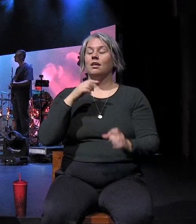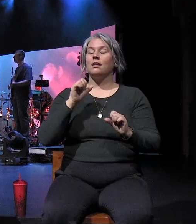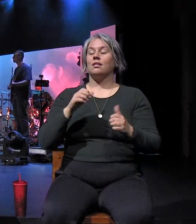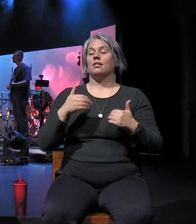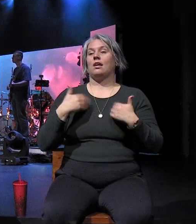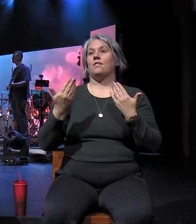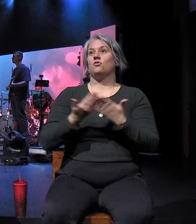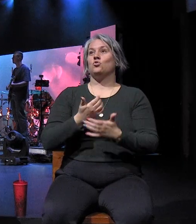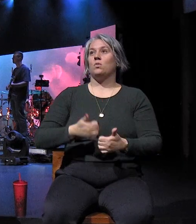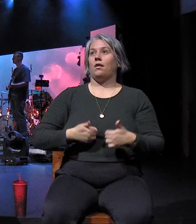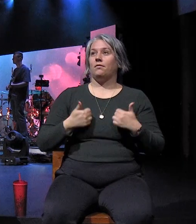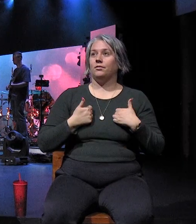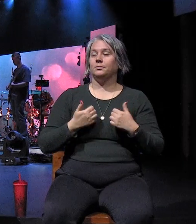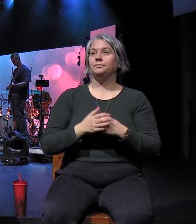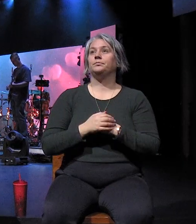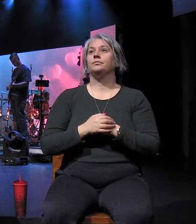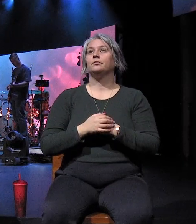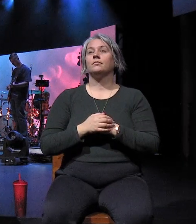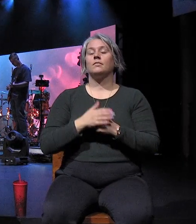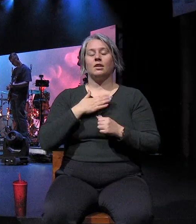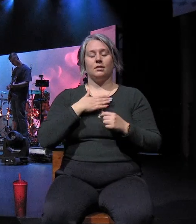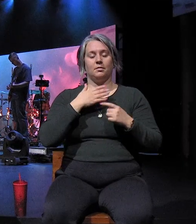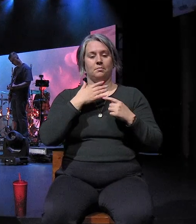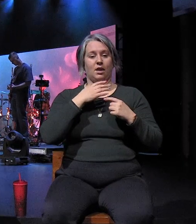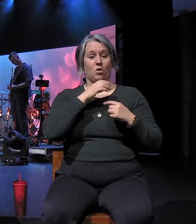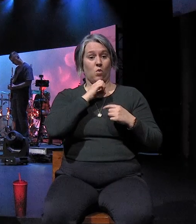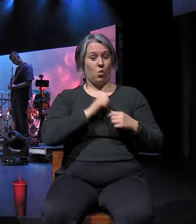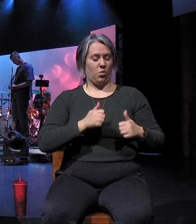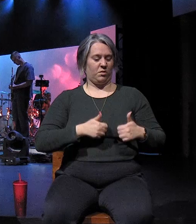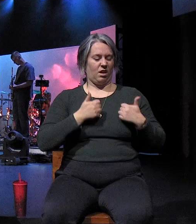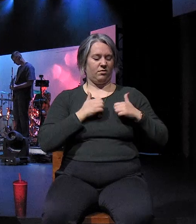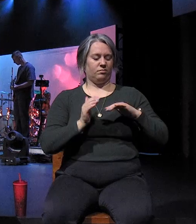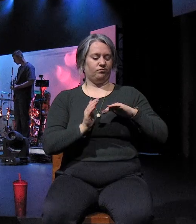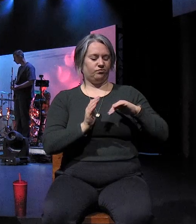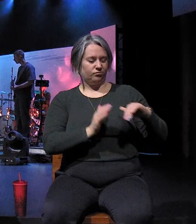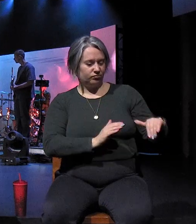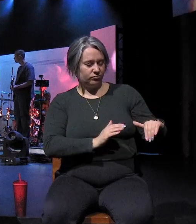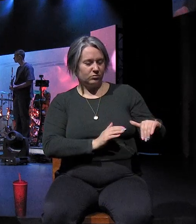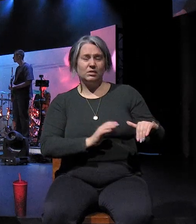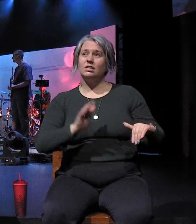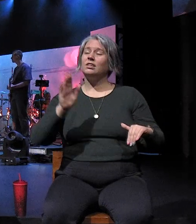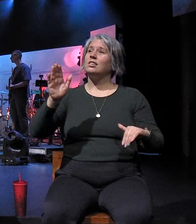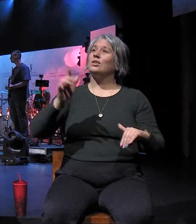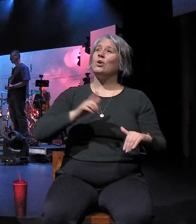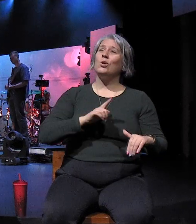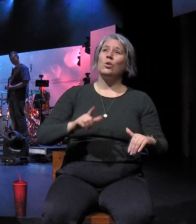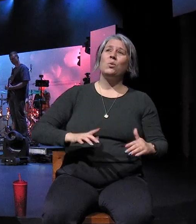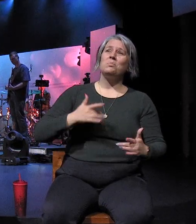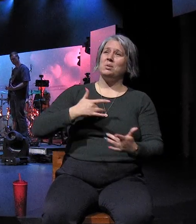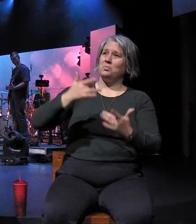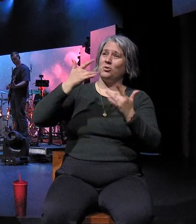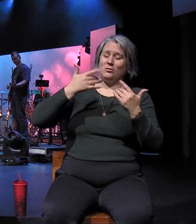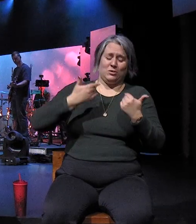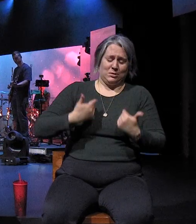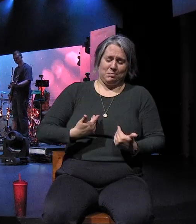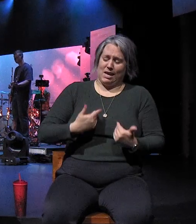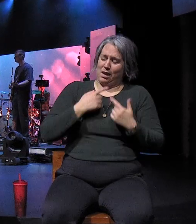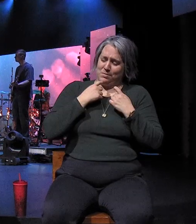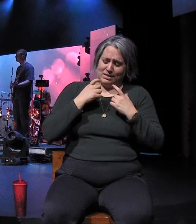life. I repent of my old life. I say, Lord, be merciful to me, a sinner.